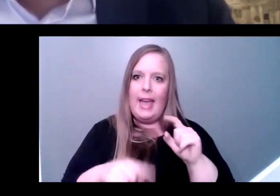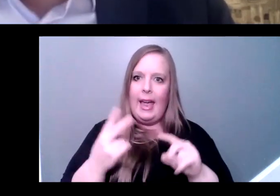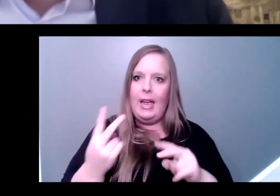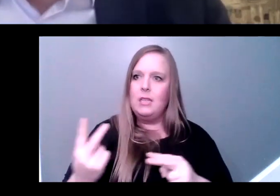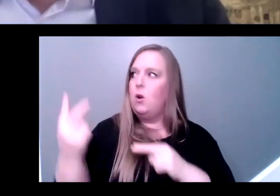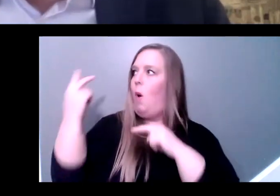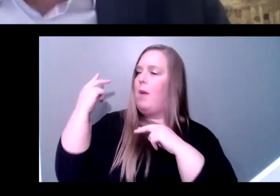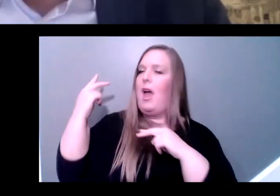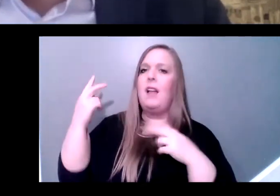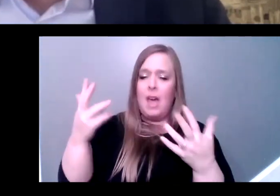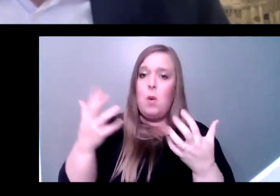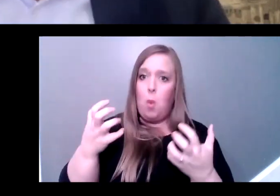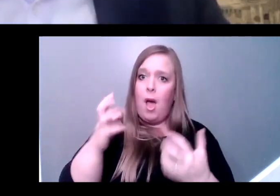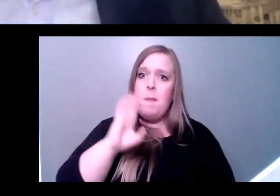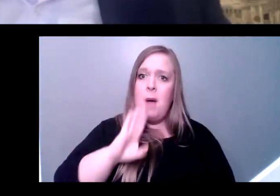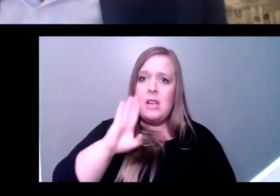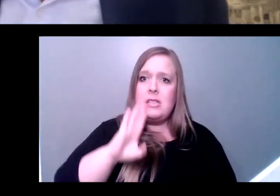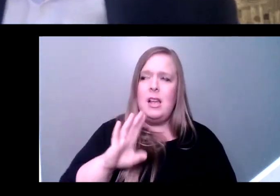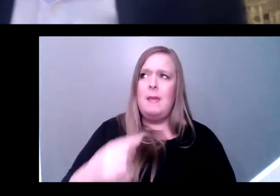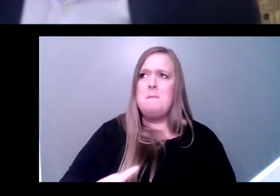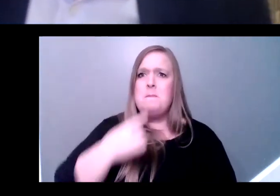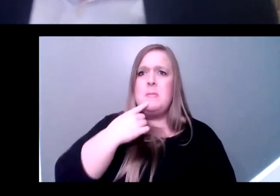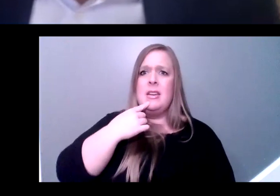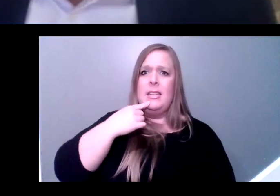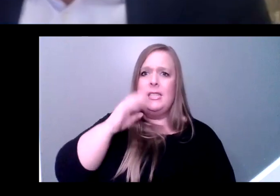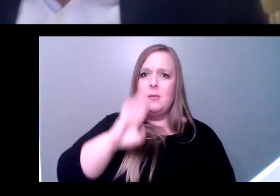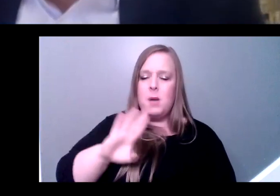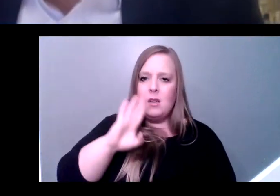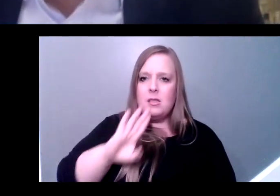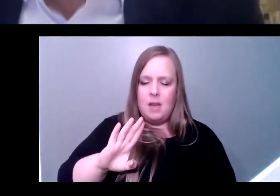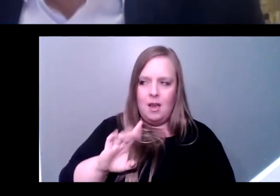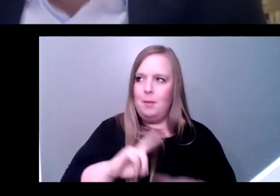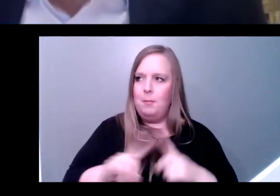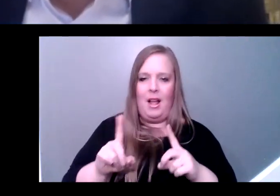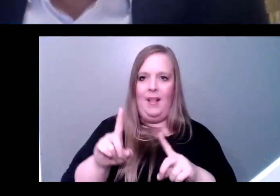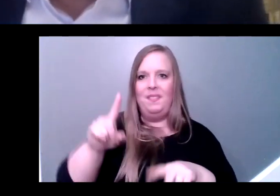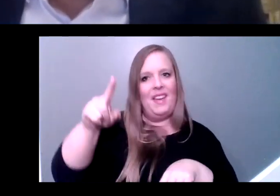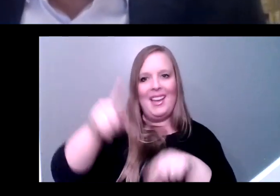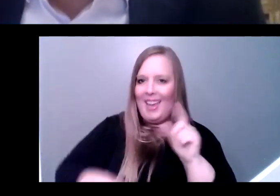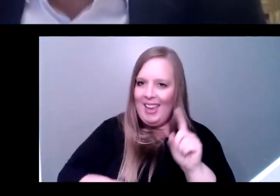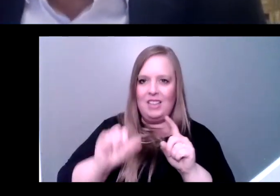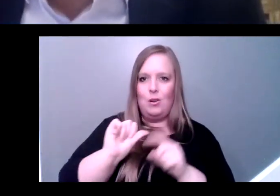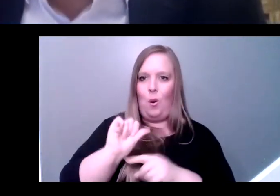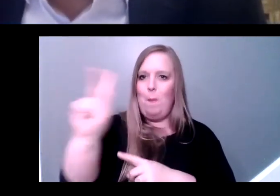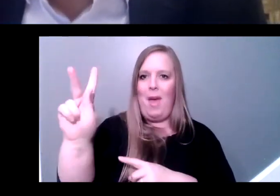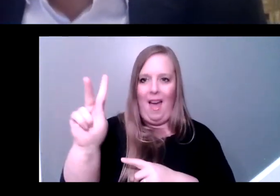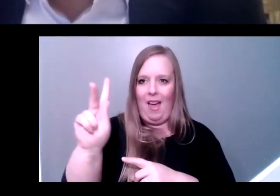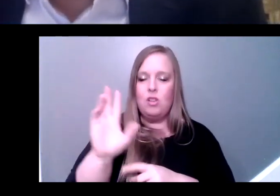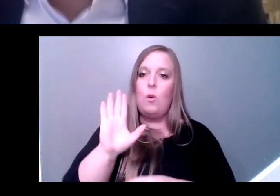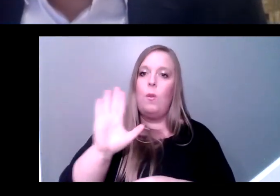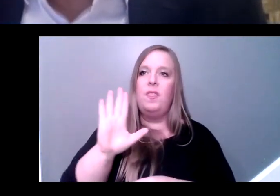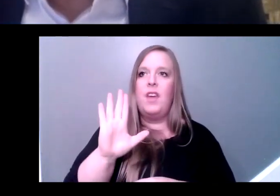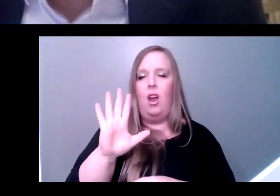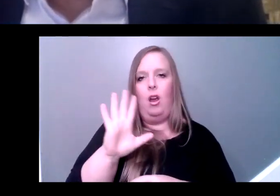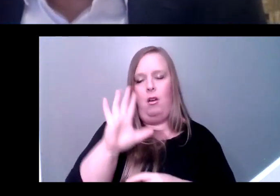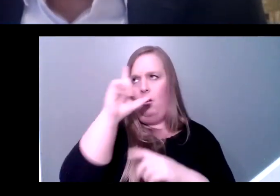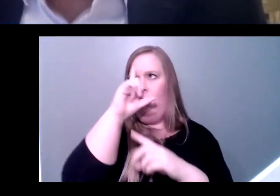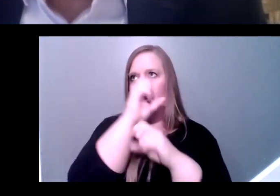challenge the new law. And so far, nothing has happened to him. Now, it's critical to